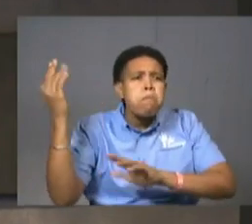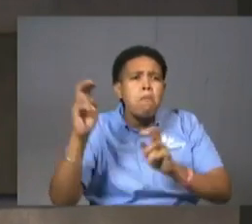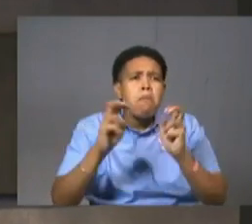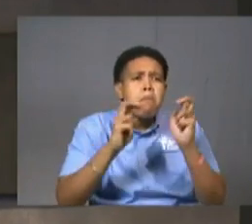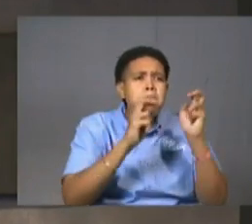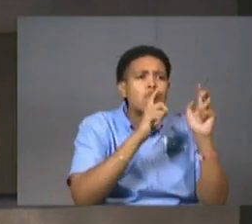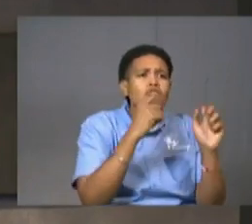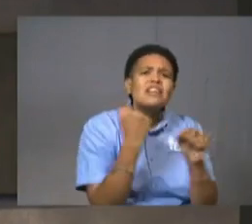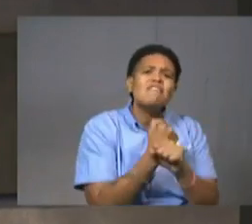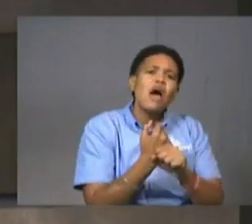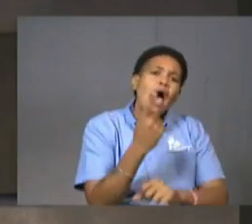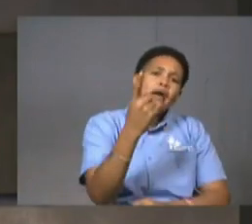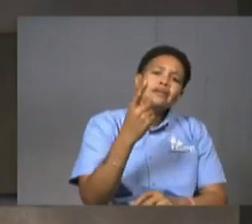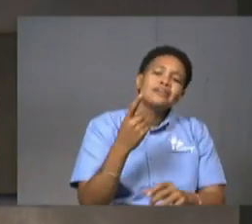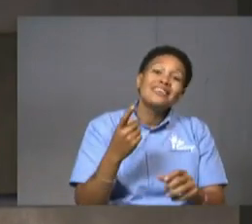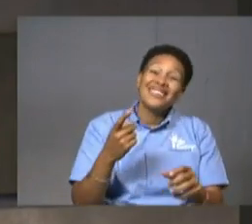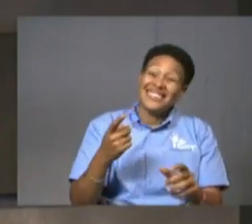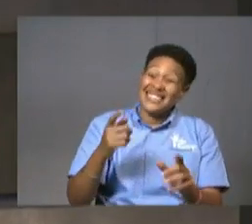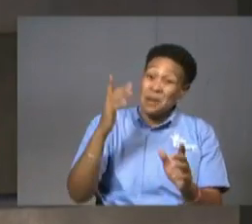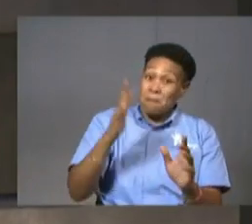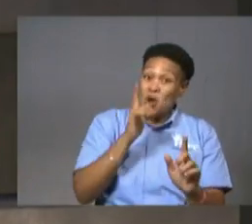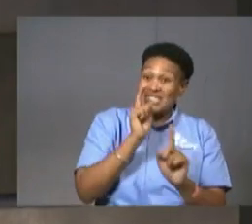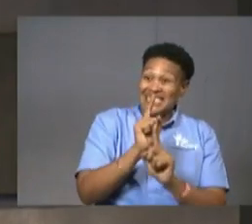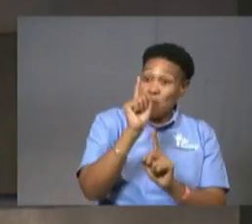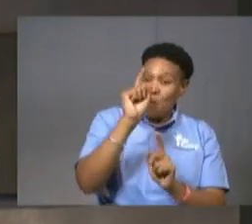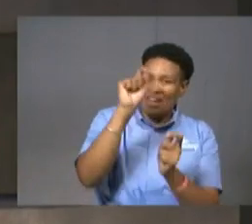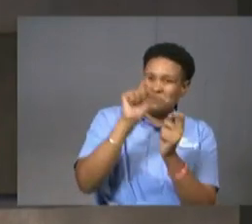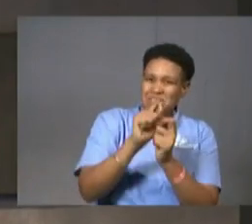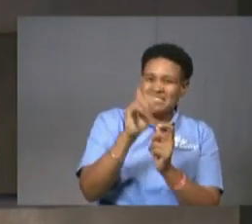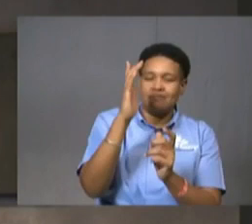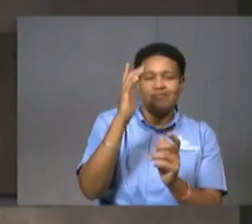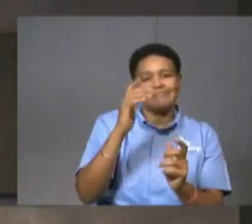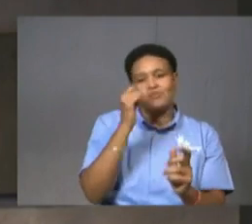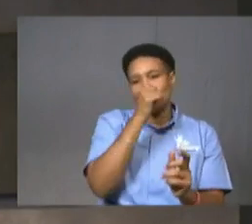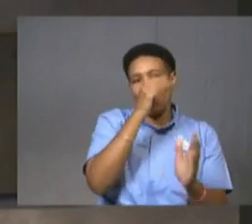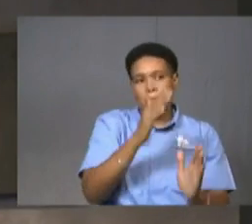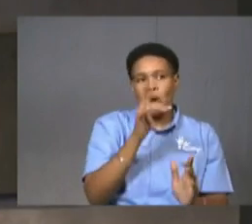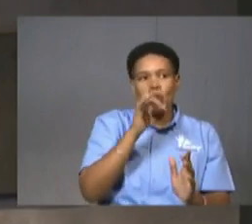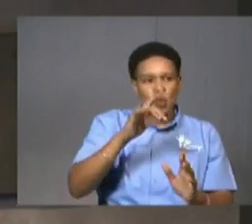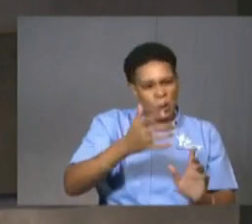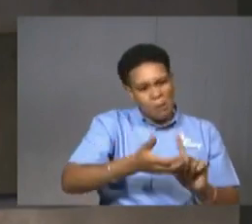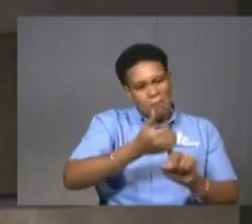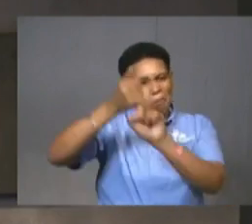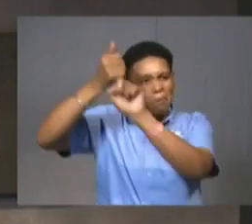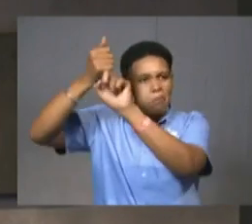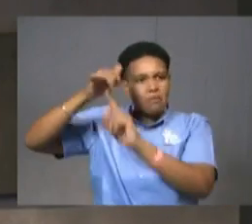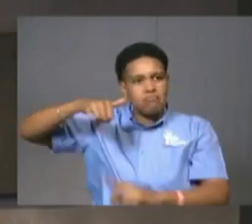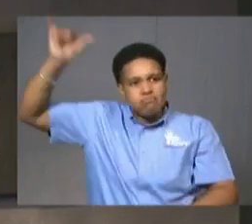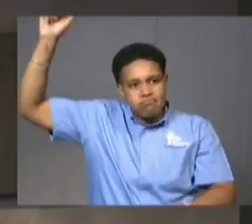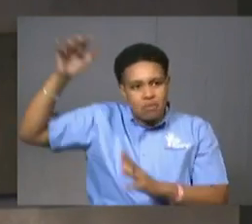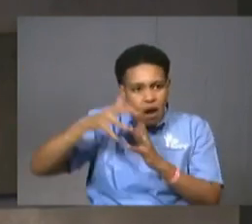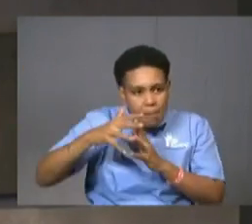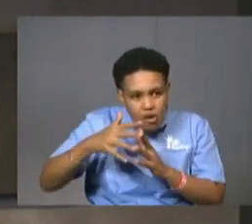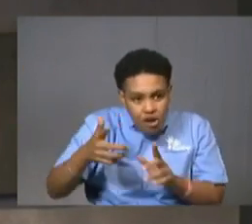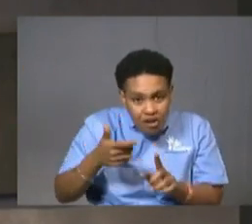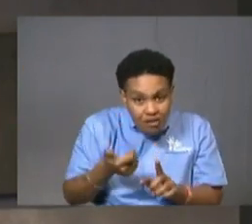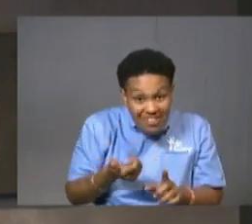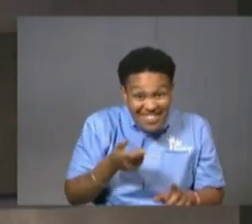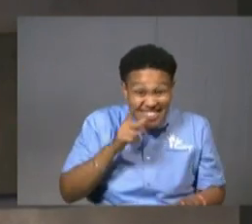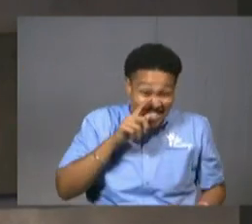of one particular drug lord. In 2011, the people of Jamaica turned to the People's National